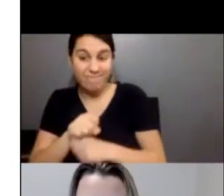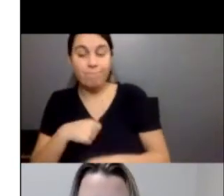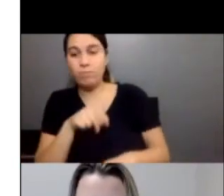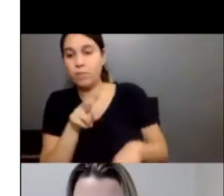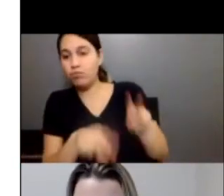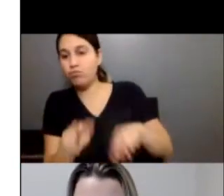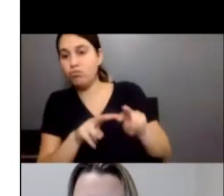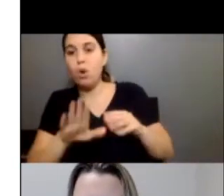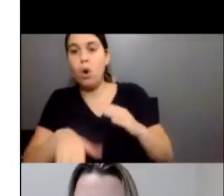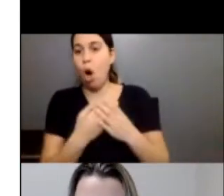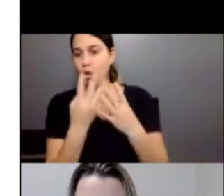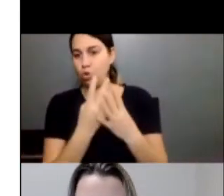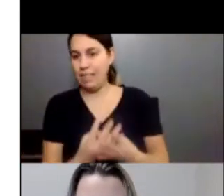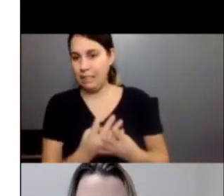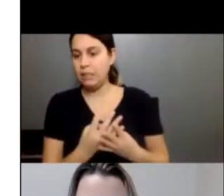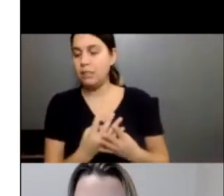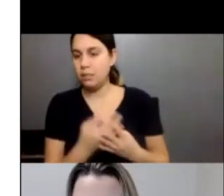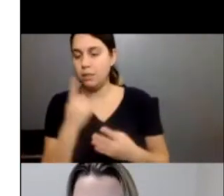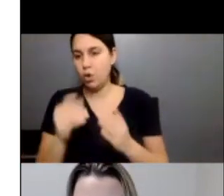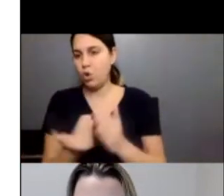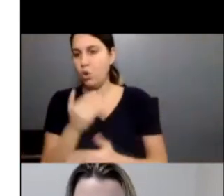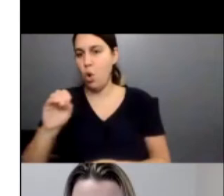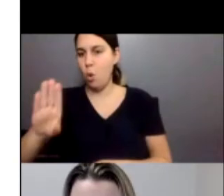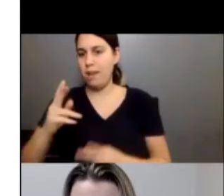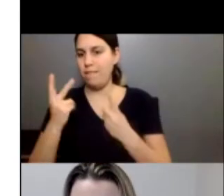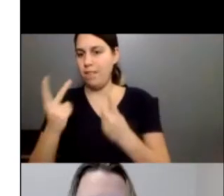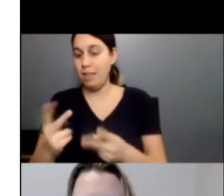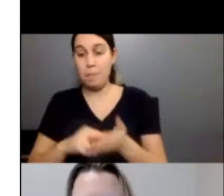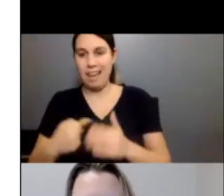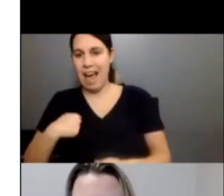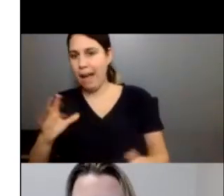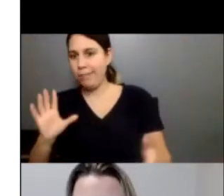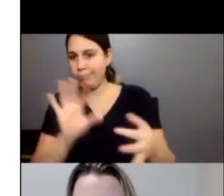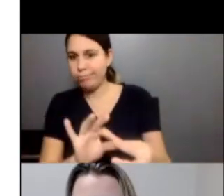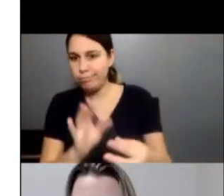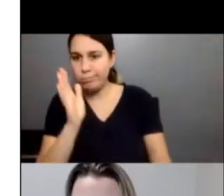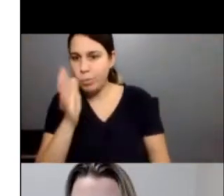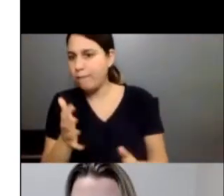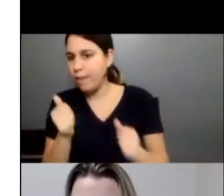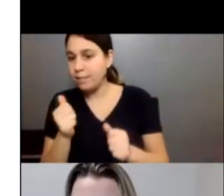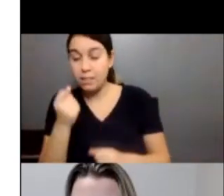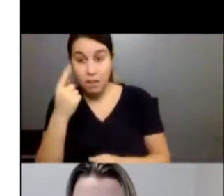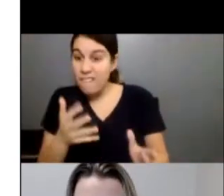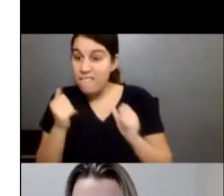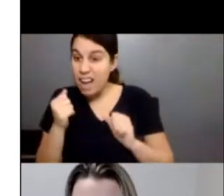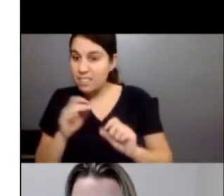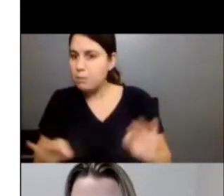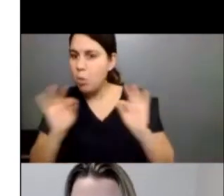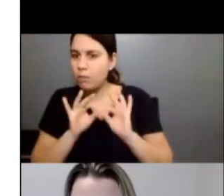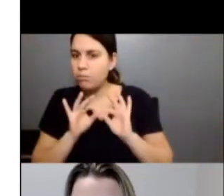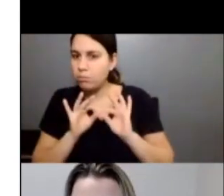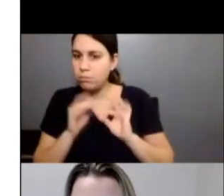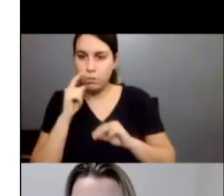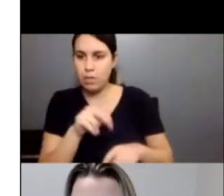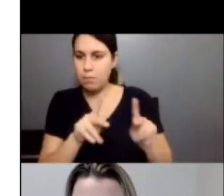at their new OB visits. So I will connect with them quickly. This is important since in our